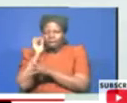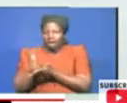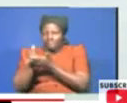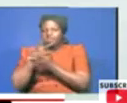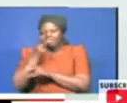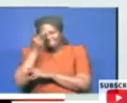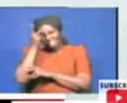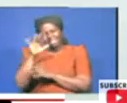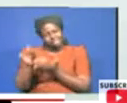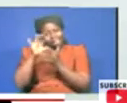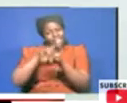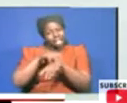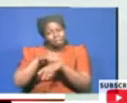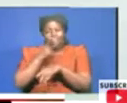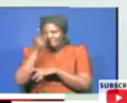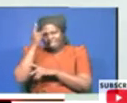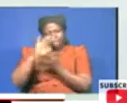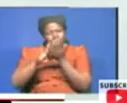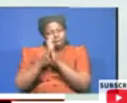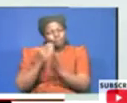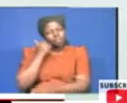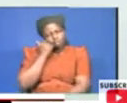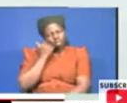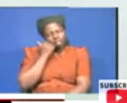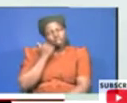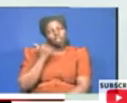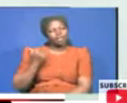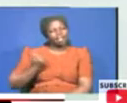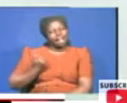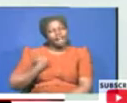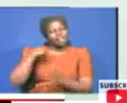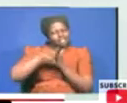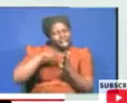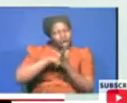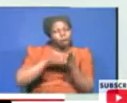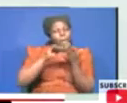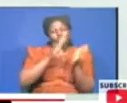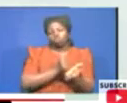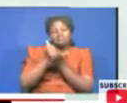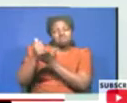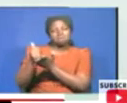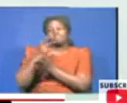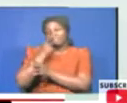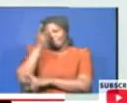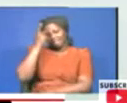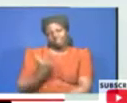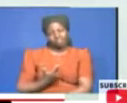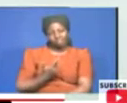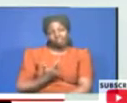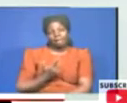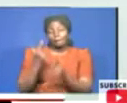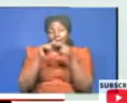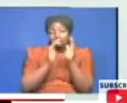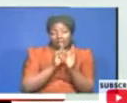become sick. Okay. They have to struggle much, yeah, to help their parents. Yeah. But with the